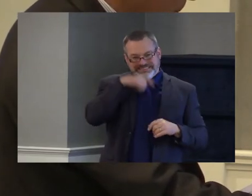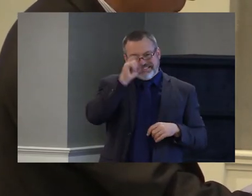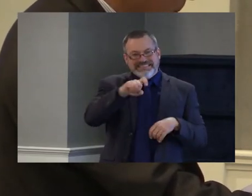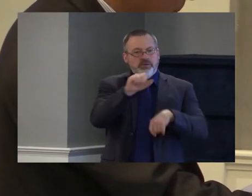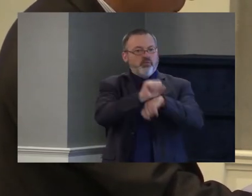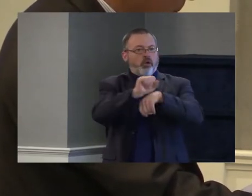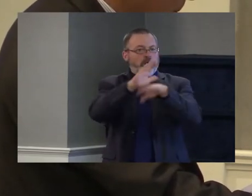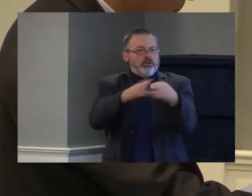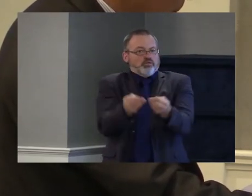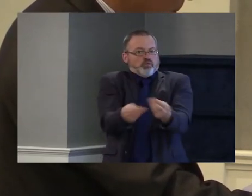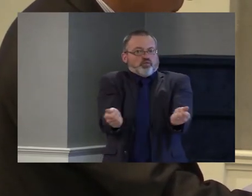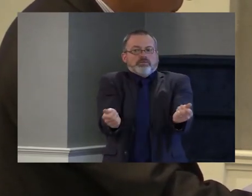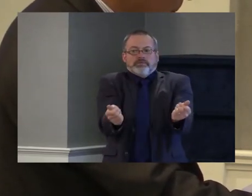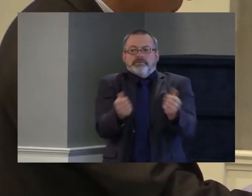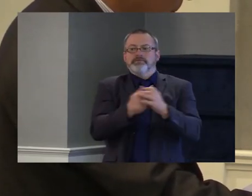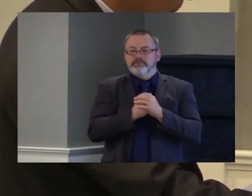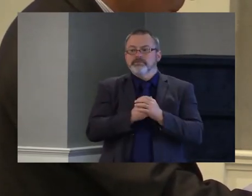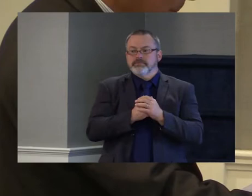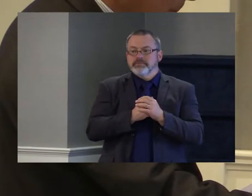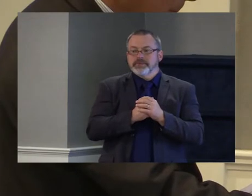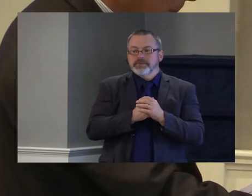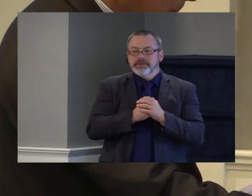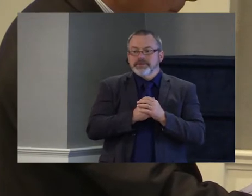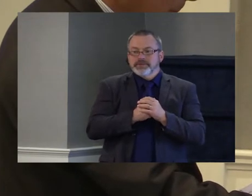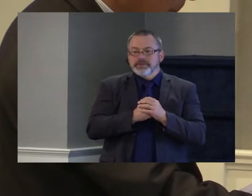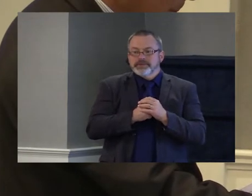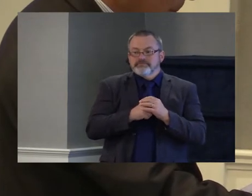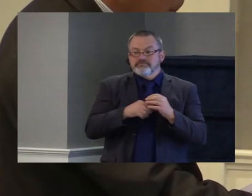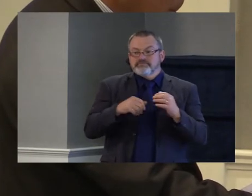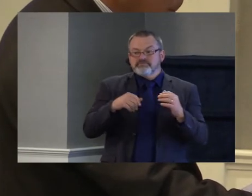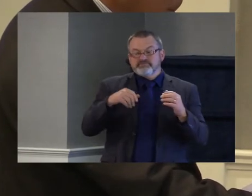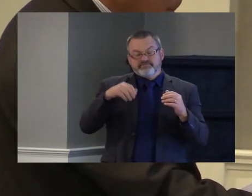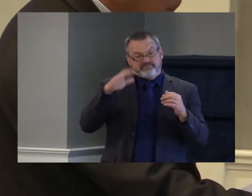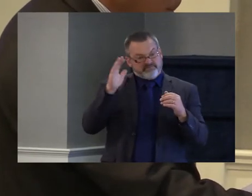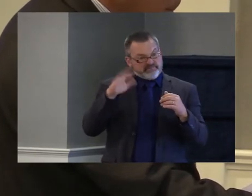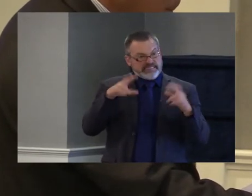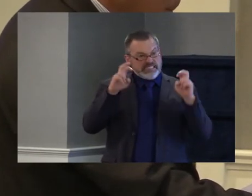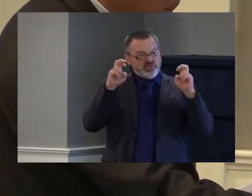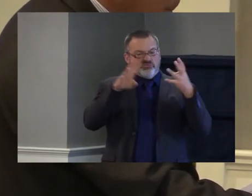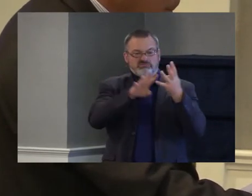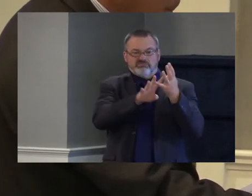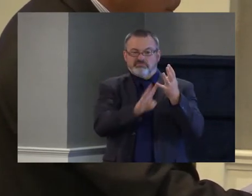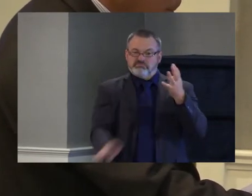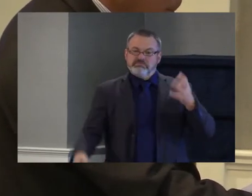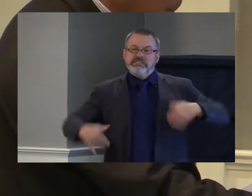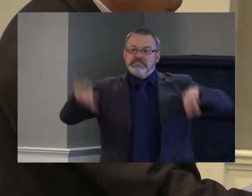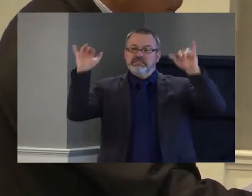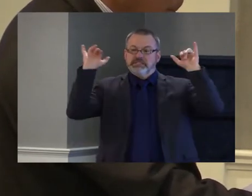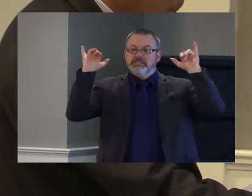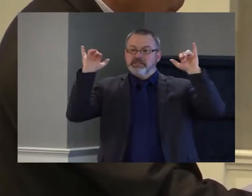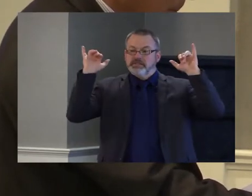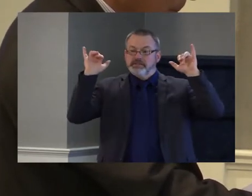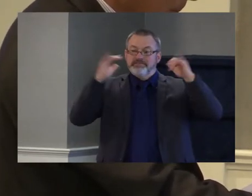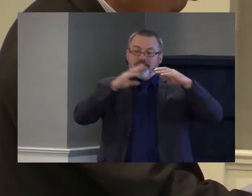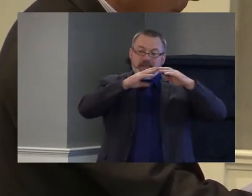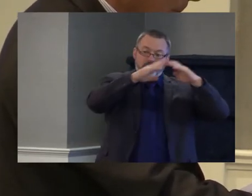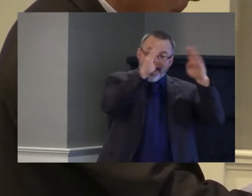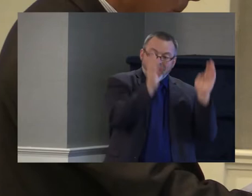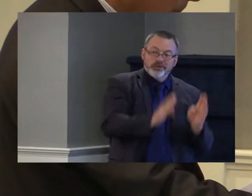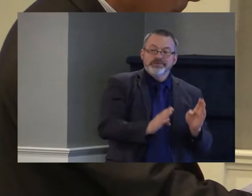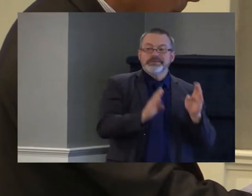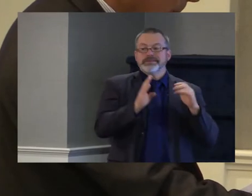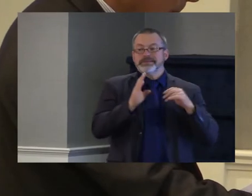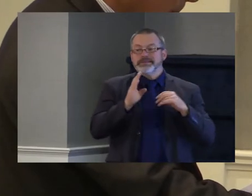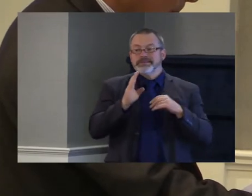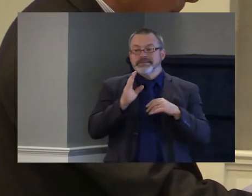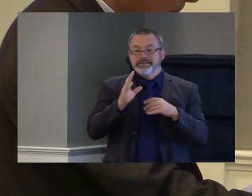issues still facing the disability community, from a dearth of affordable and accessible housing to lack of attendant services, to